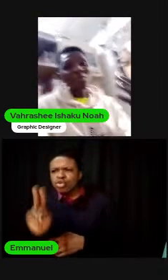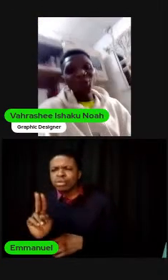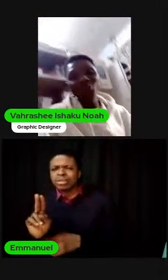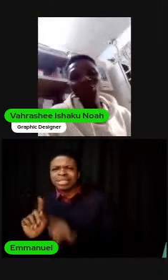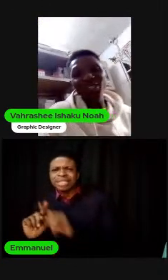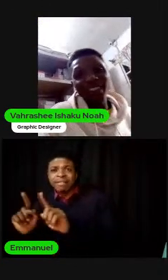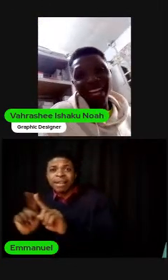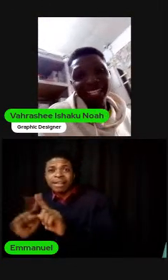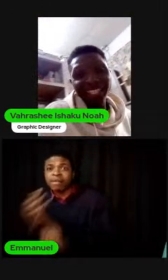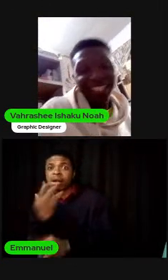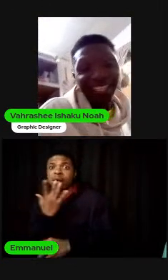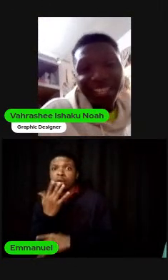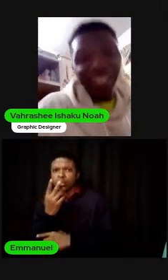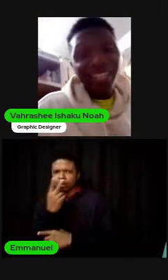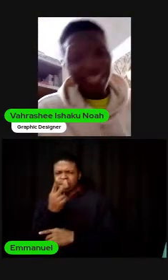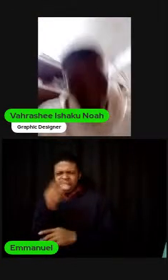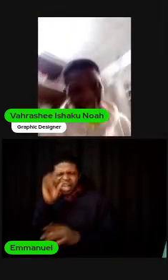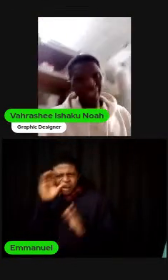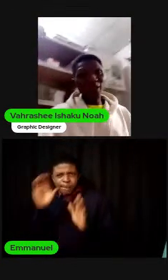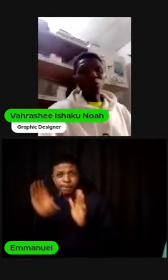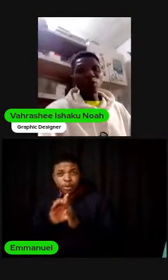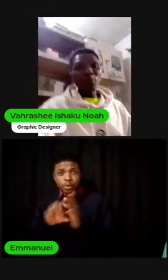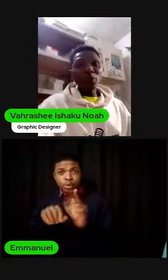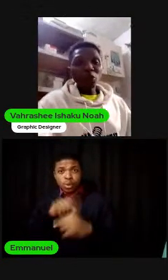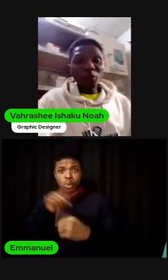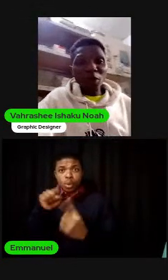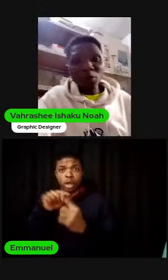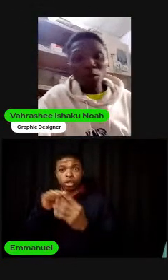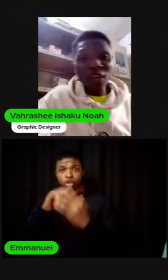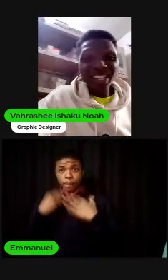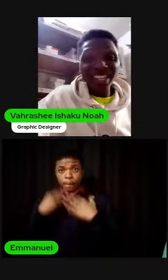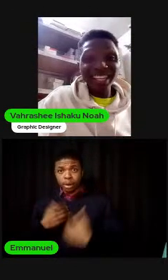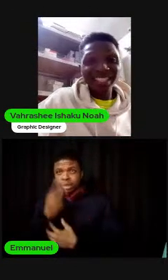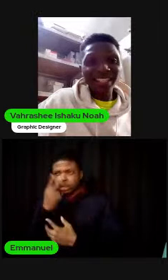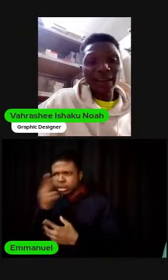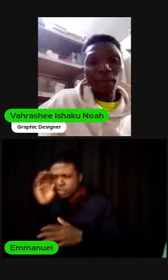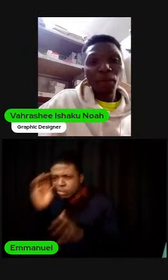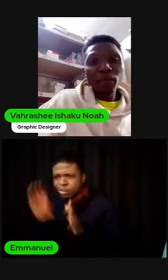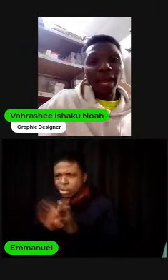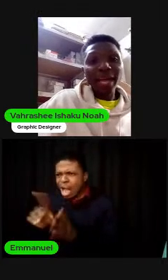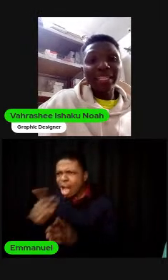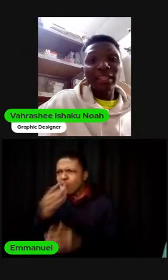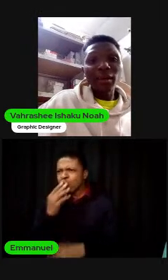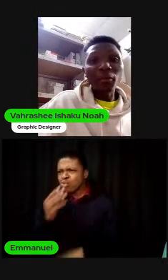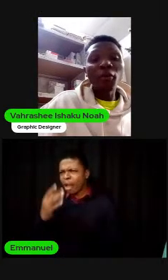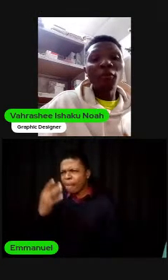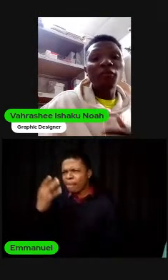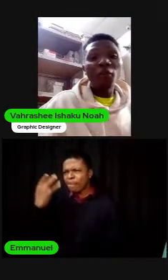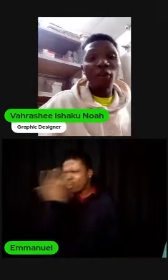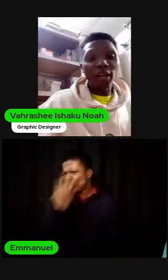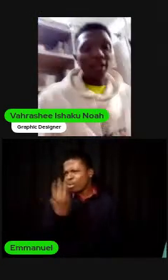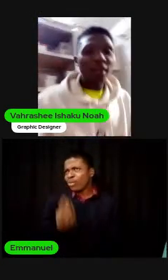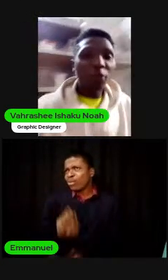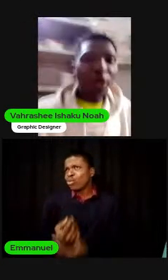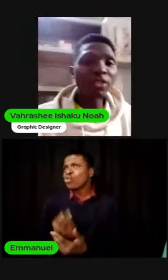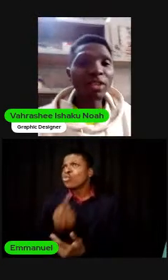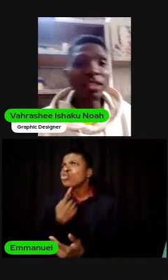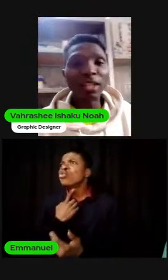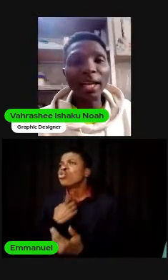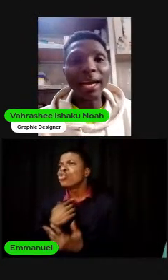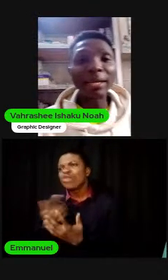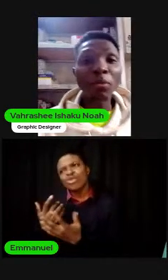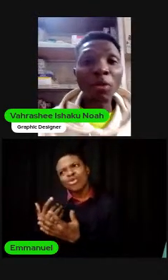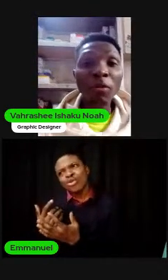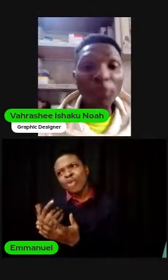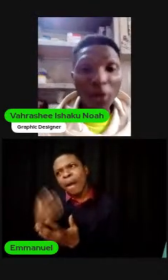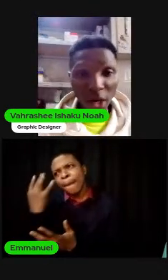is more fun to see, right? Yes, your picture becomes more interesting and more fun, more